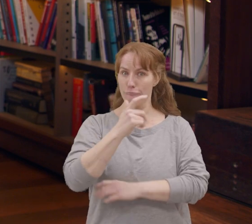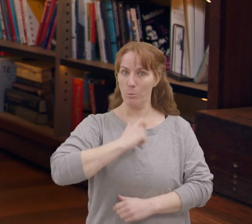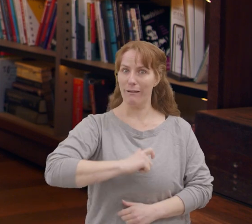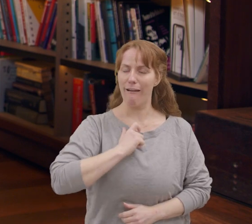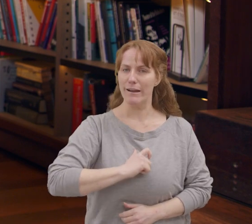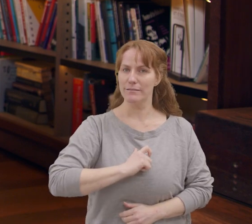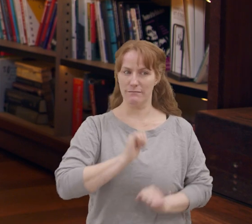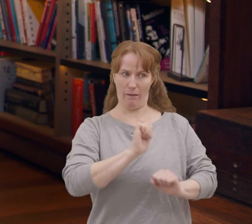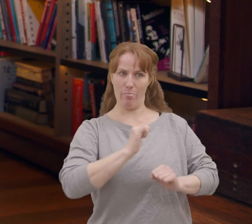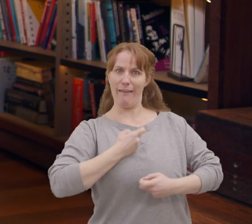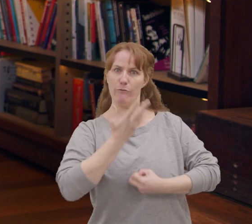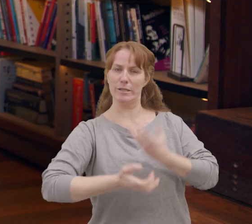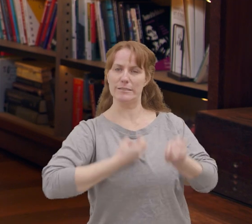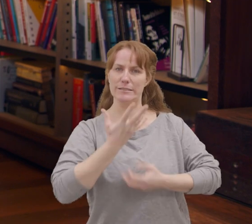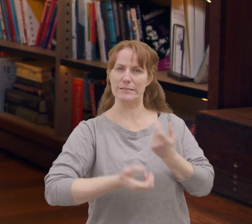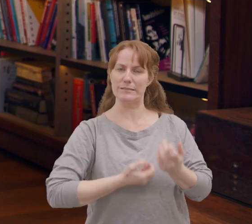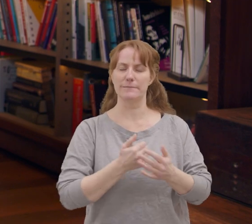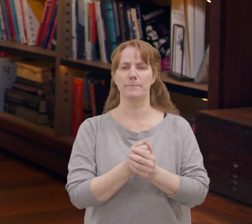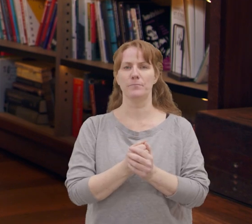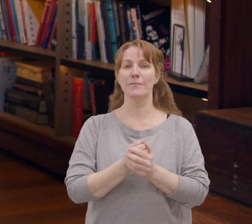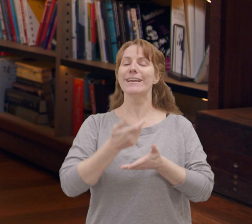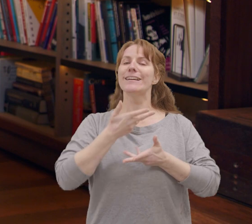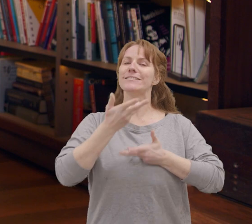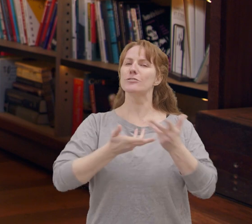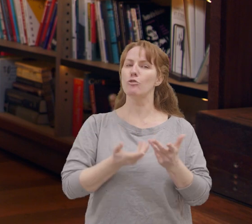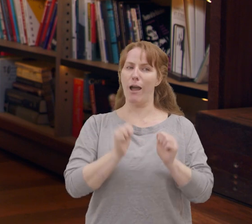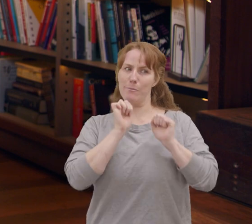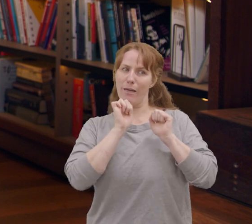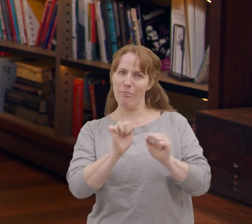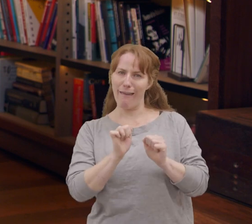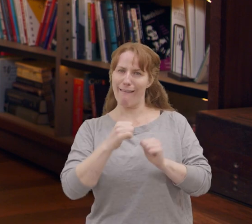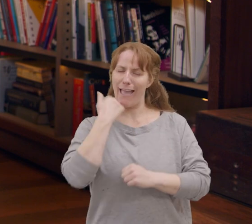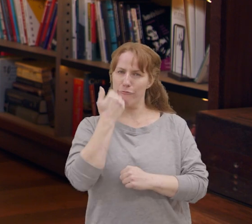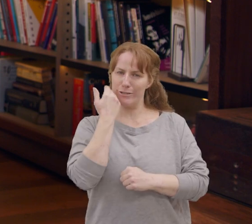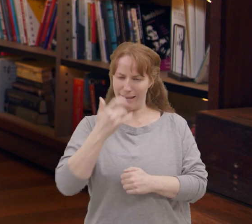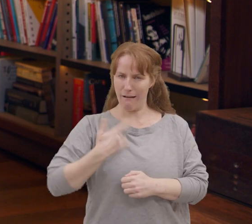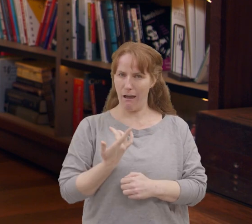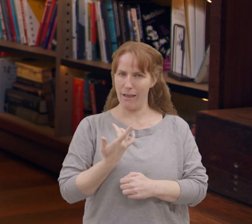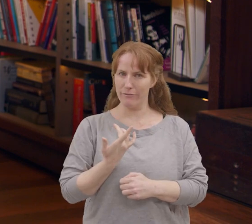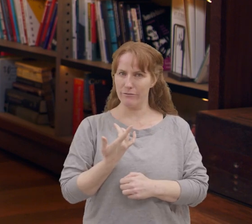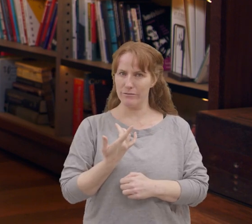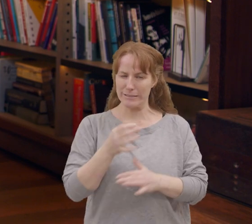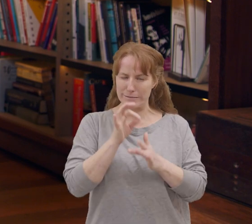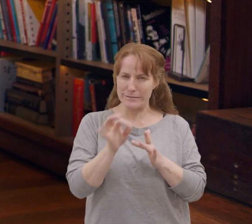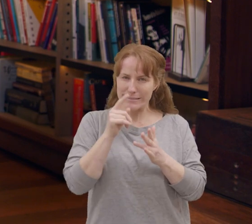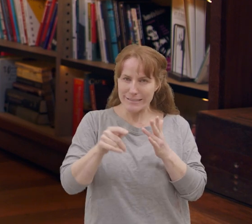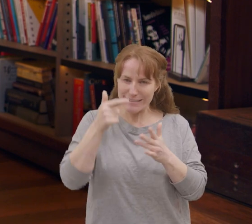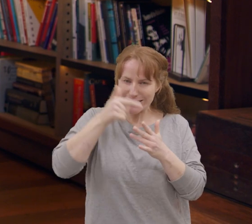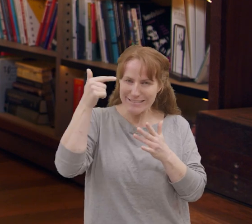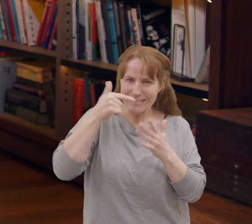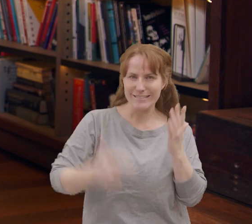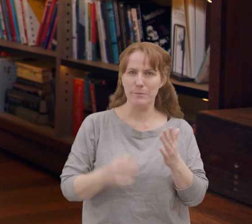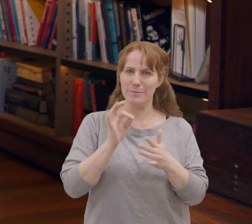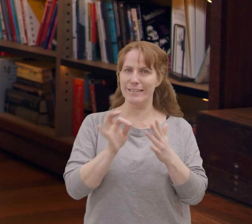character. In this monologue, your character is going to describe their daily life in detail. Make it specific. What's